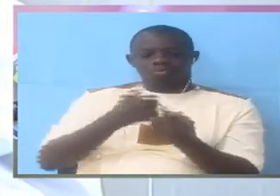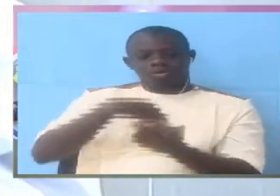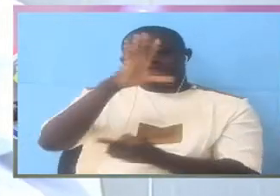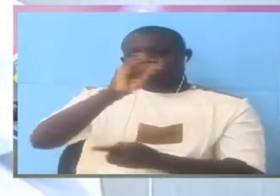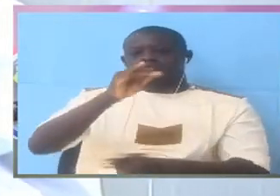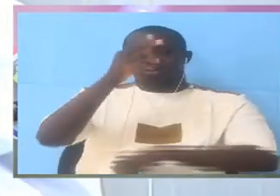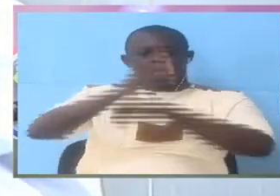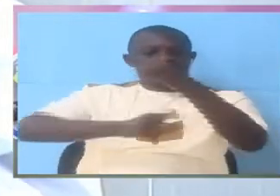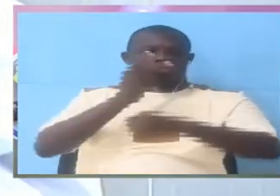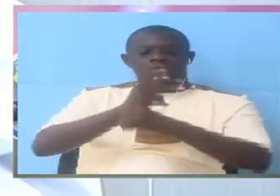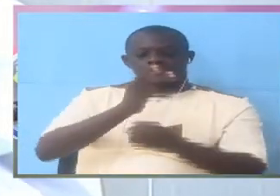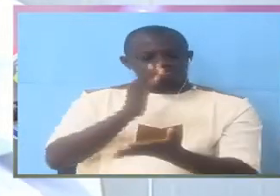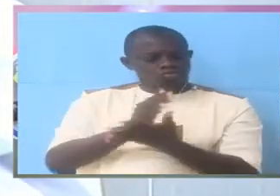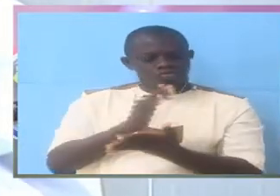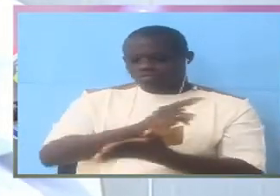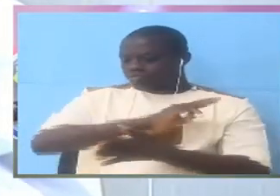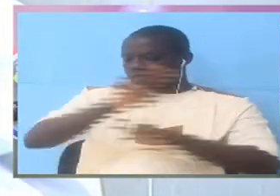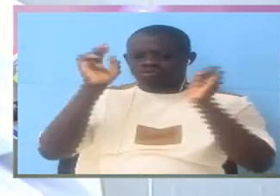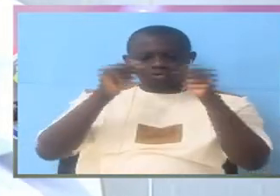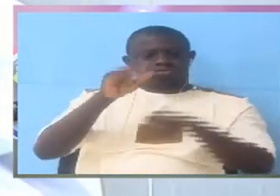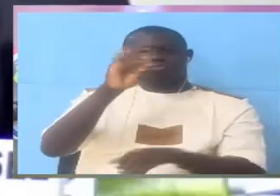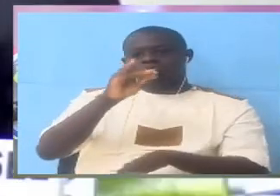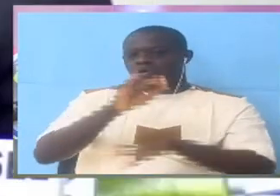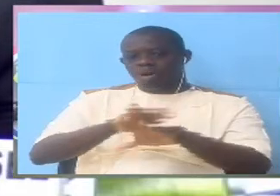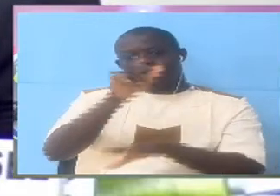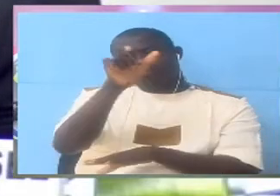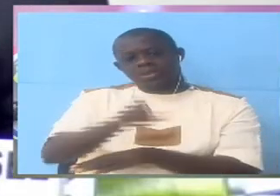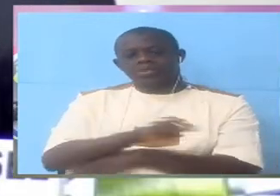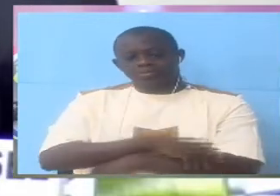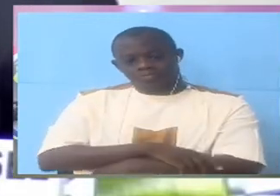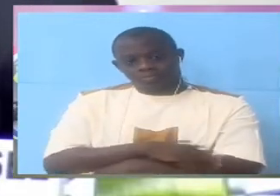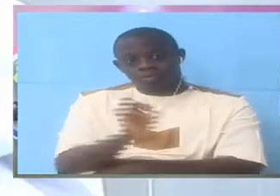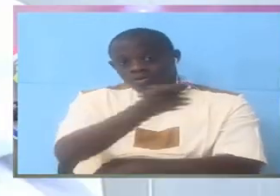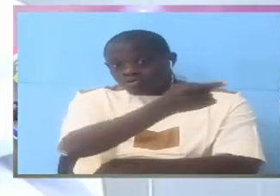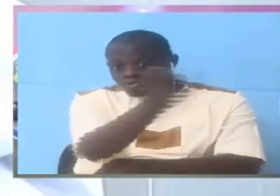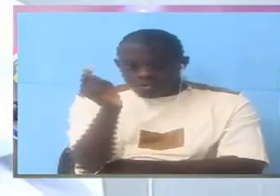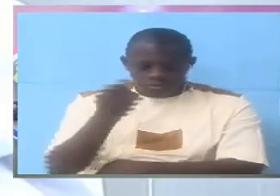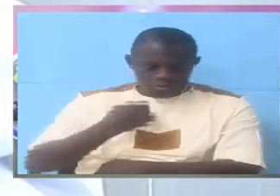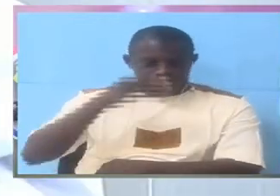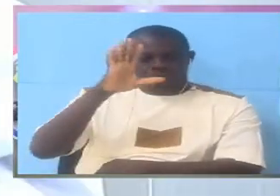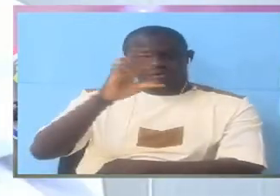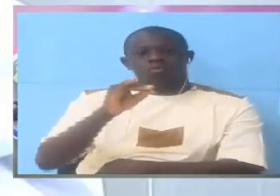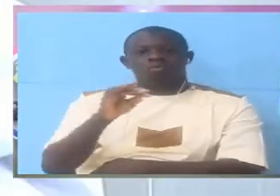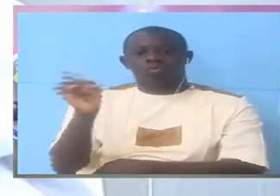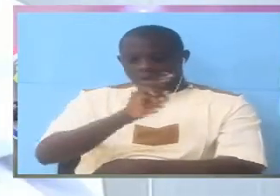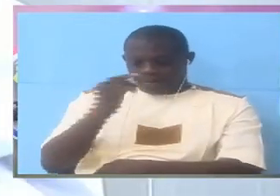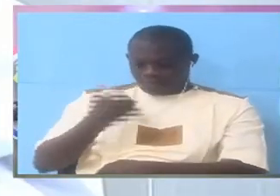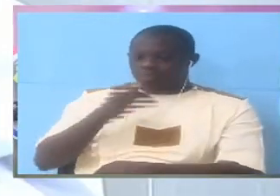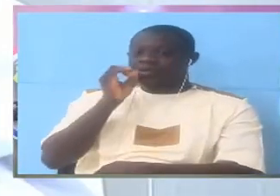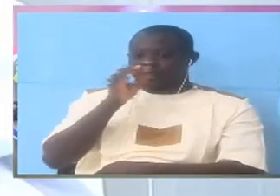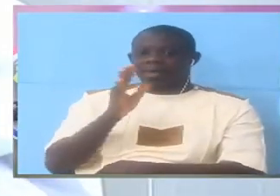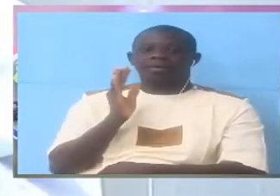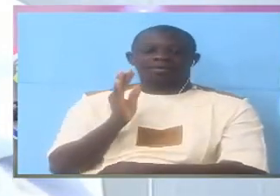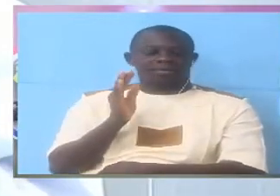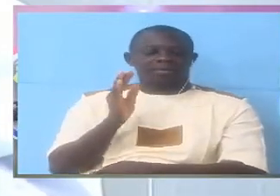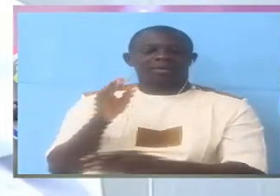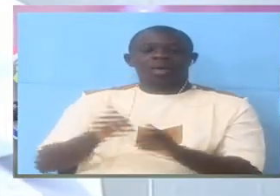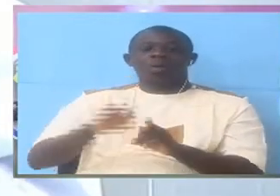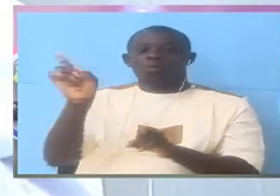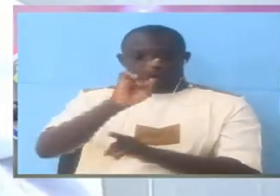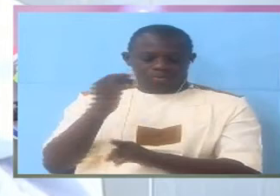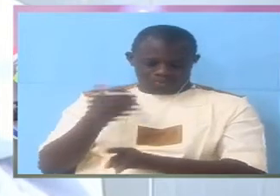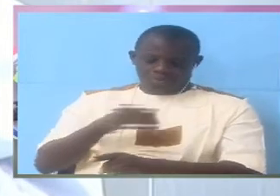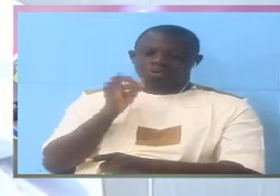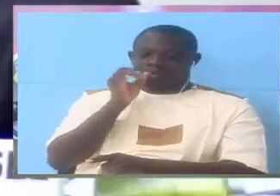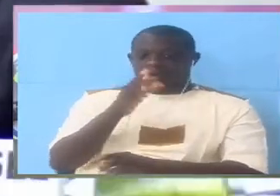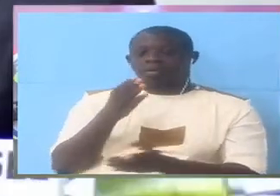very inhuman. That is what you people did. That's what they said we did. Well, that's what they said.